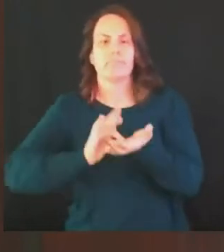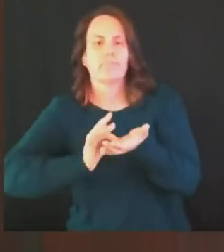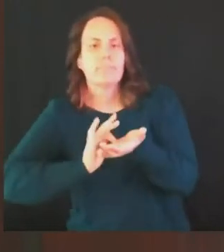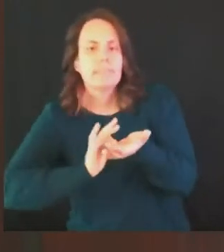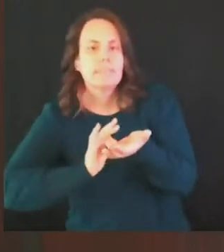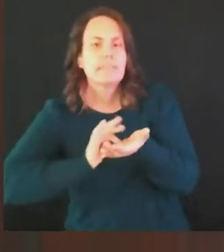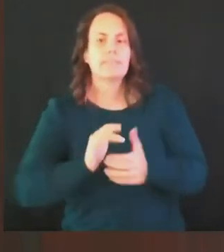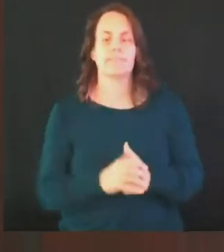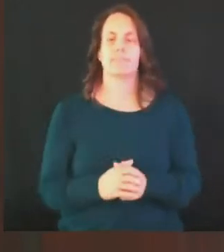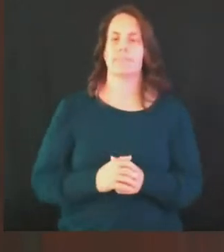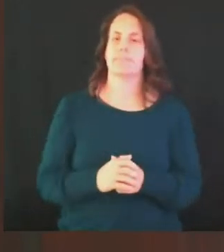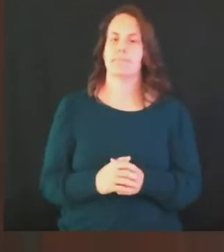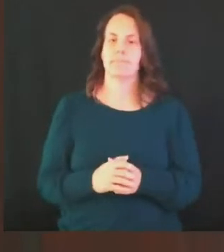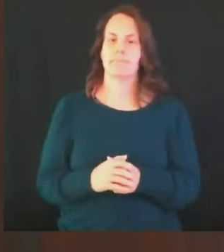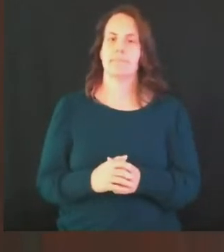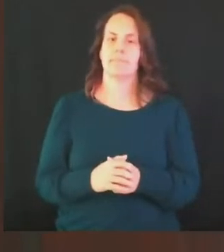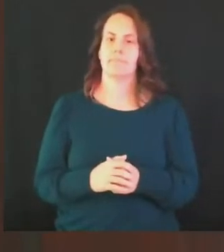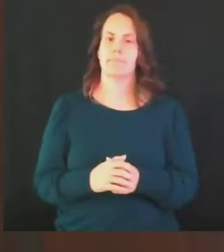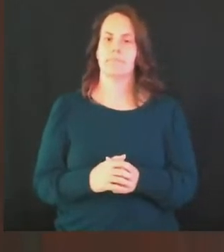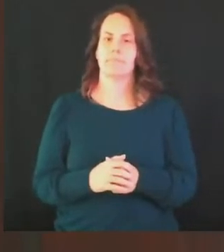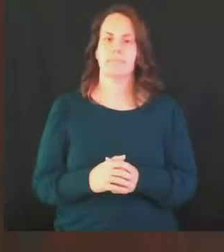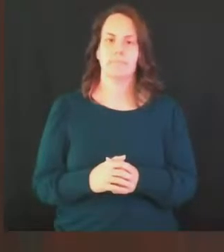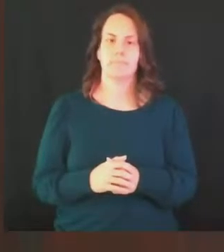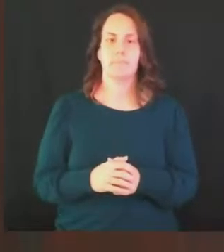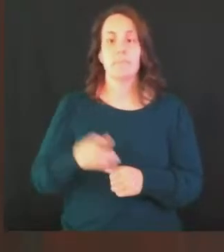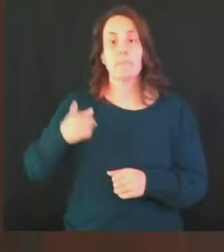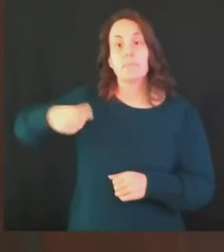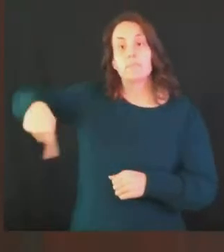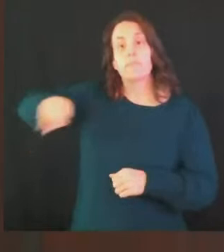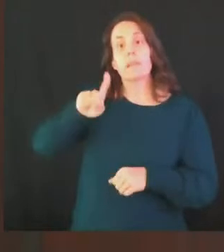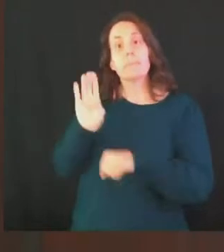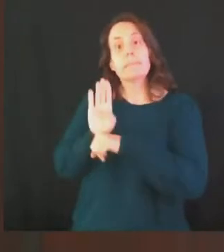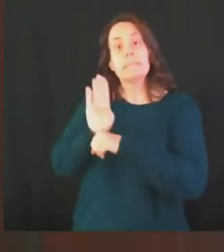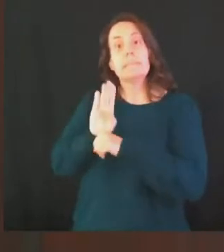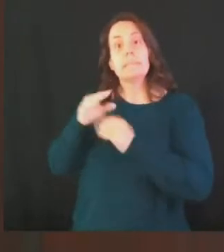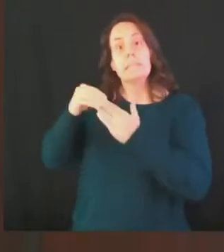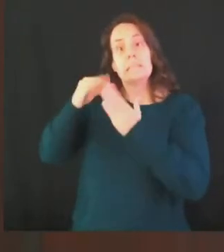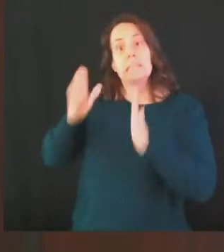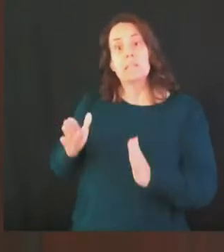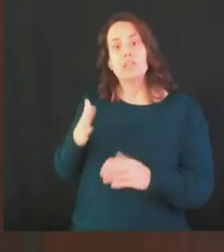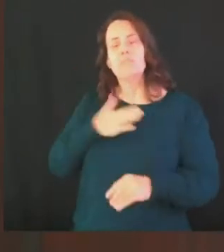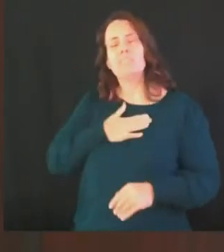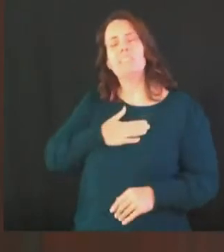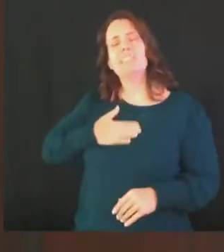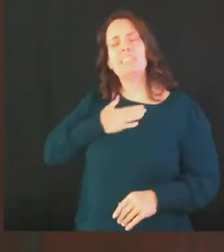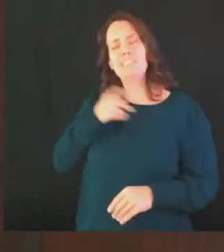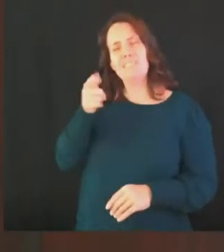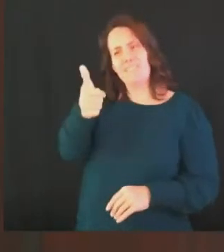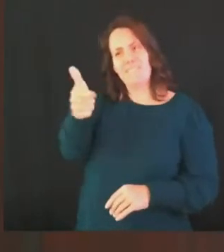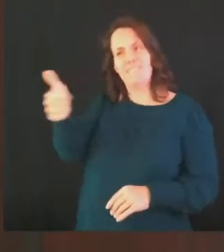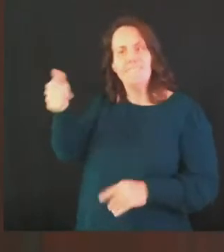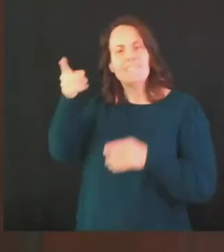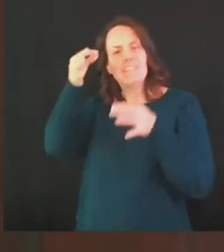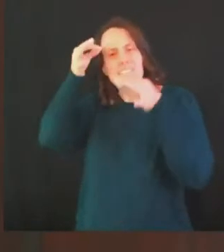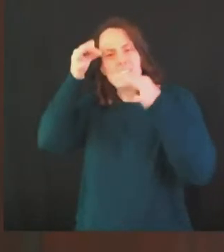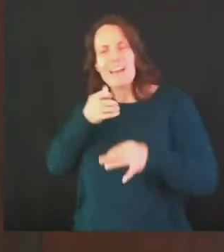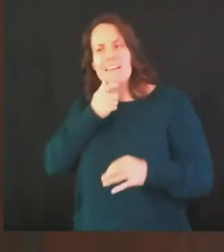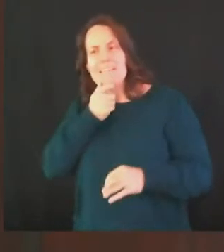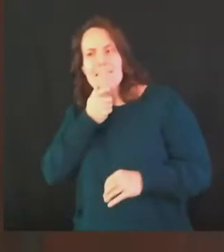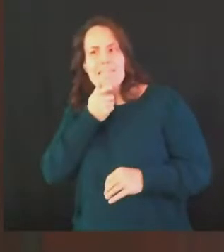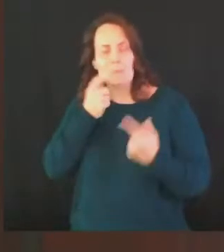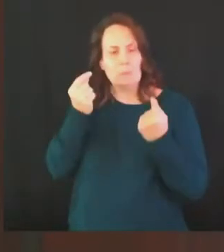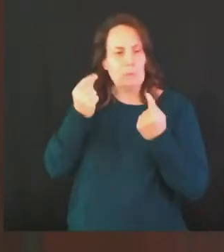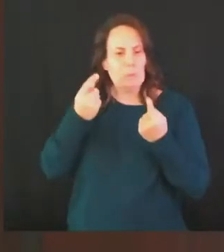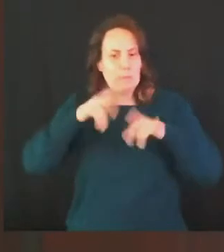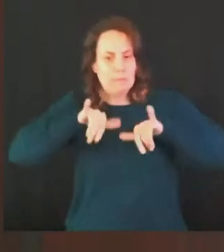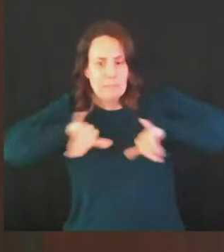community. I'm calling on you all to make adjustments to limit the contact your employees have with customers and one